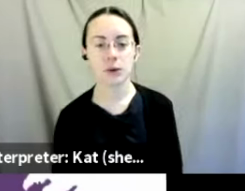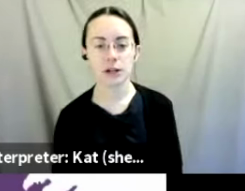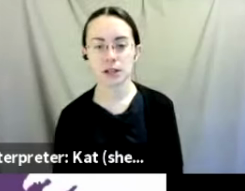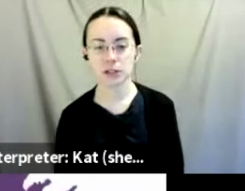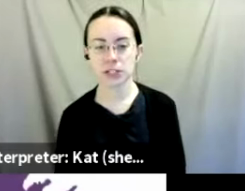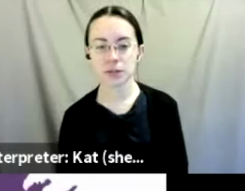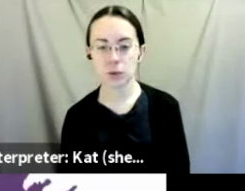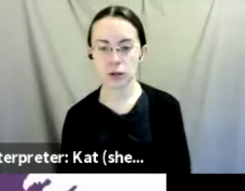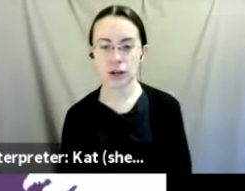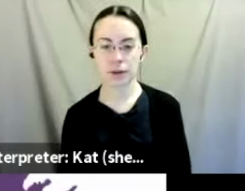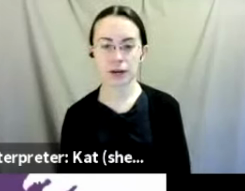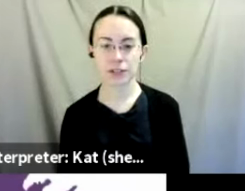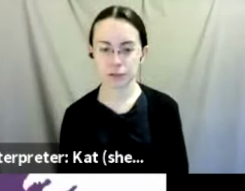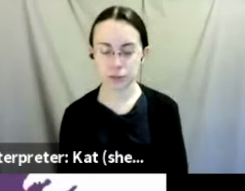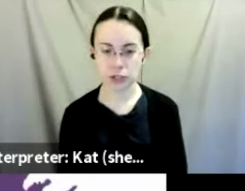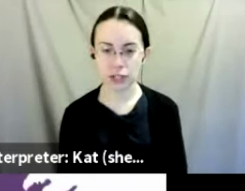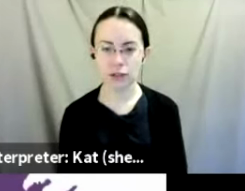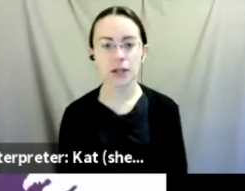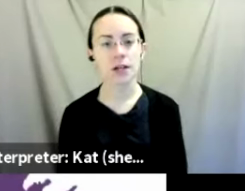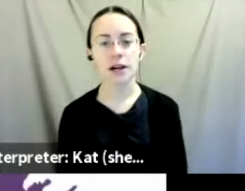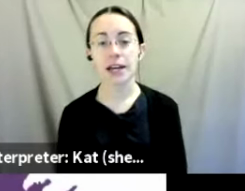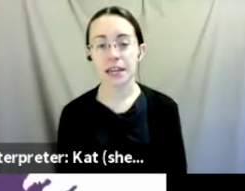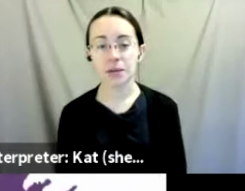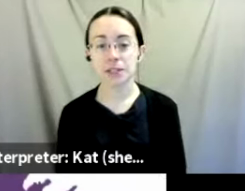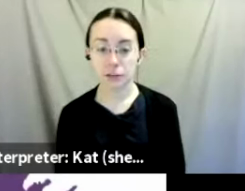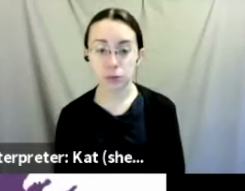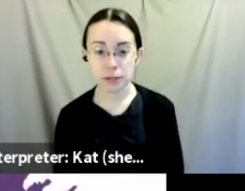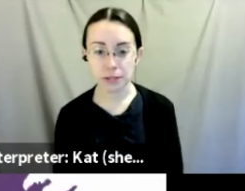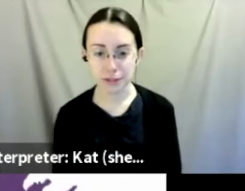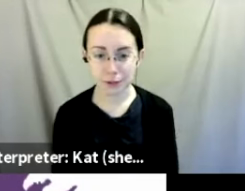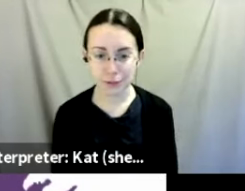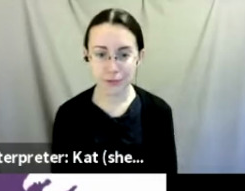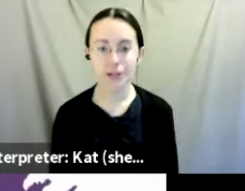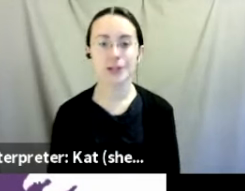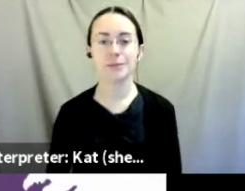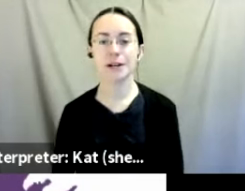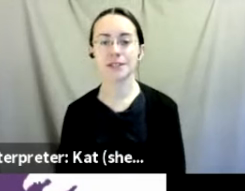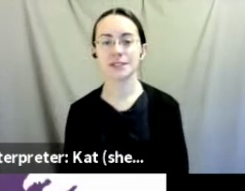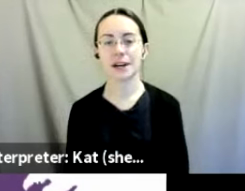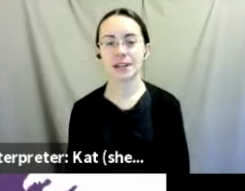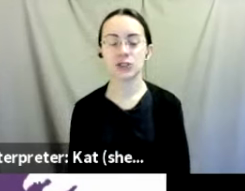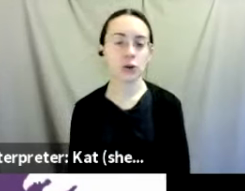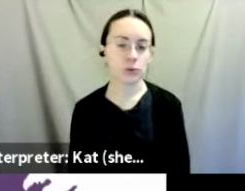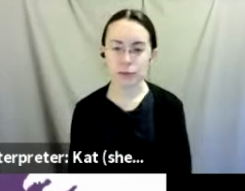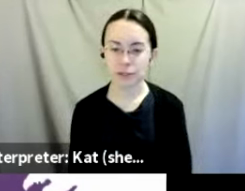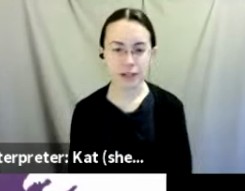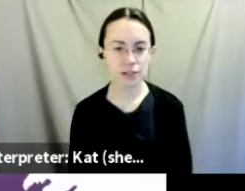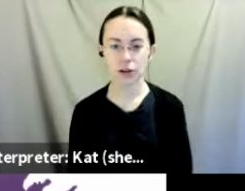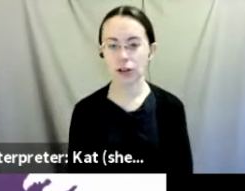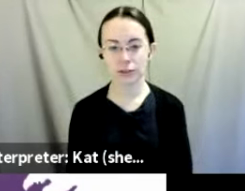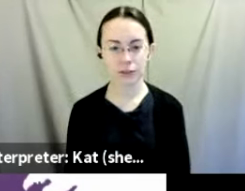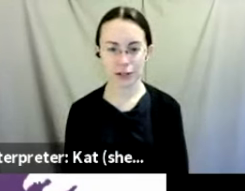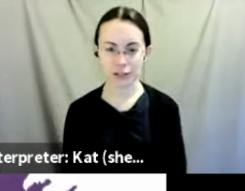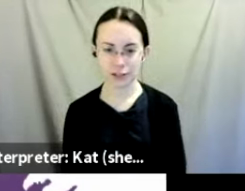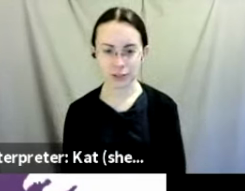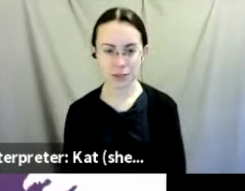I wanted to understand more about the deaf community. I am a deaf woman myself, but I don't represent